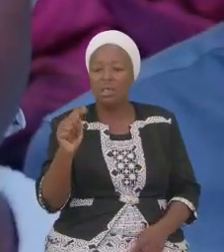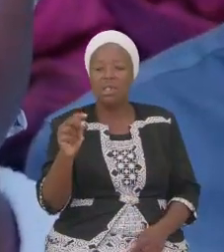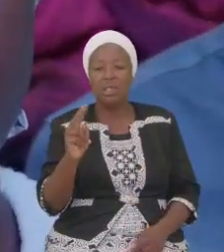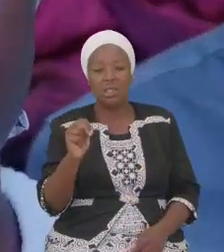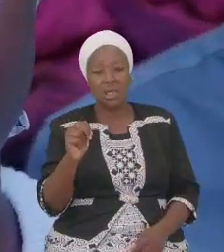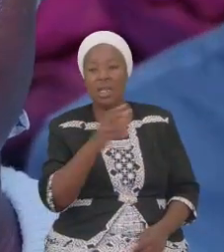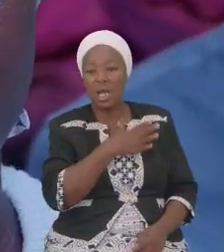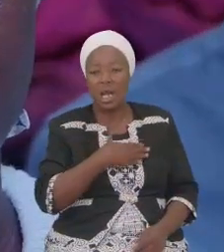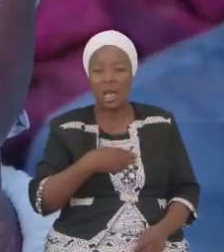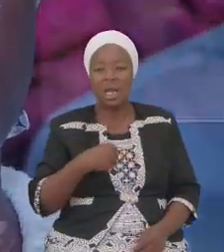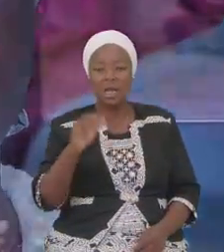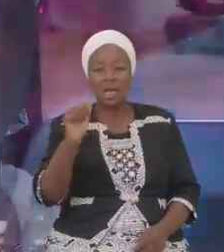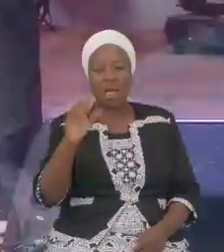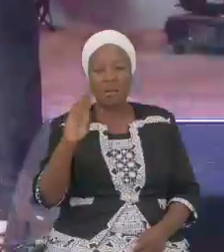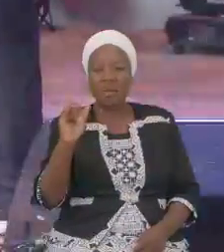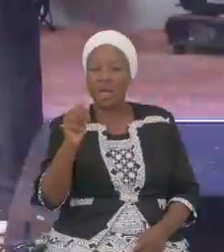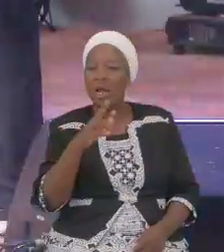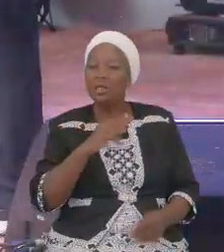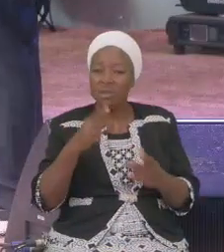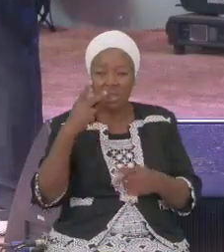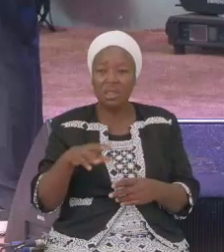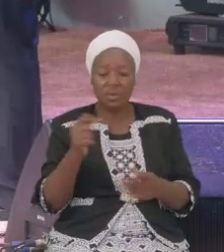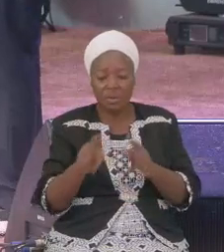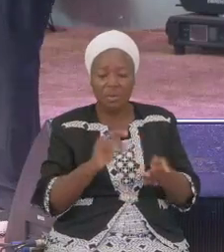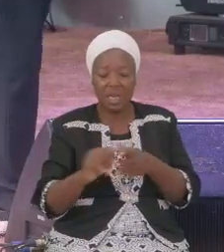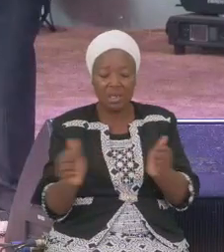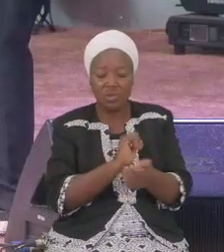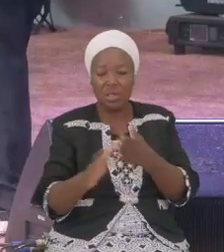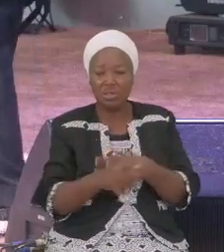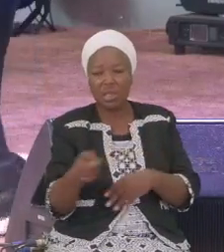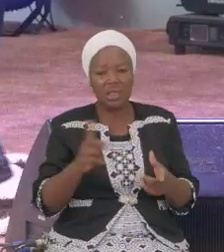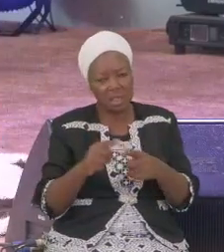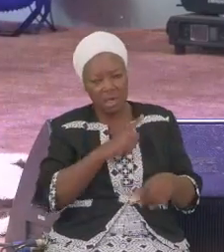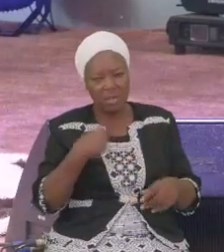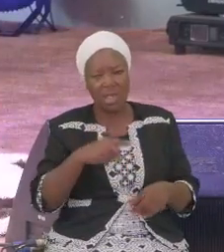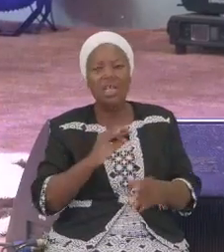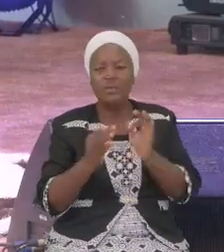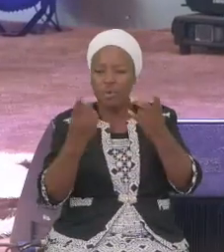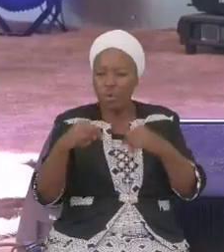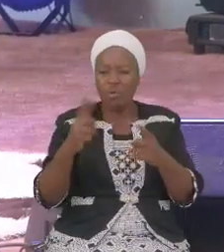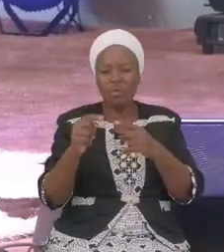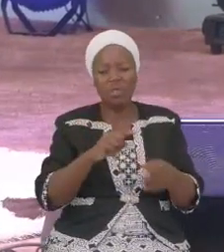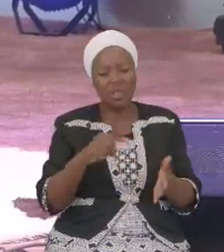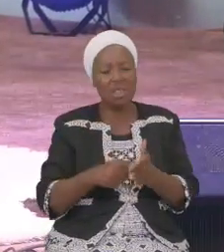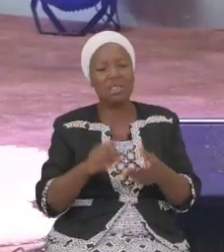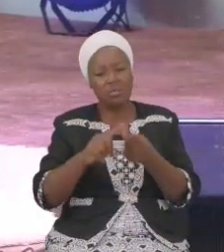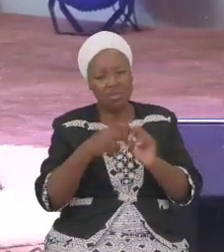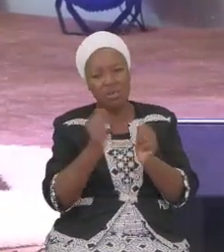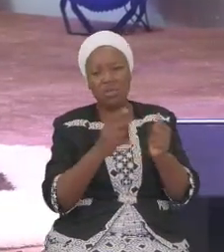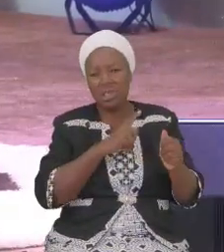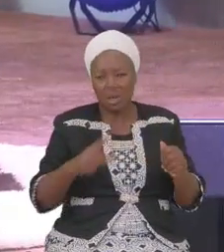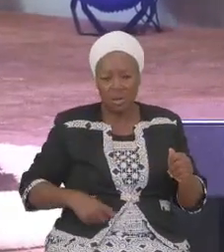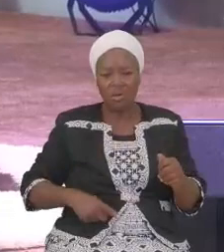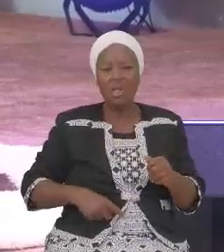telling us, when you come into this covenant relationship with the Lord, the worst enemy, your character,